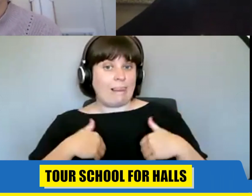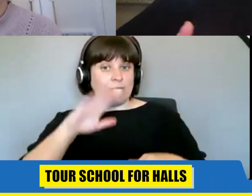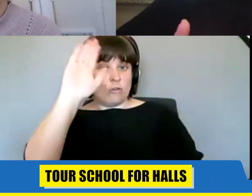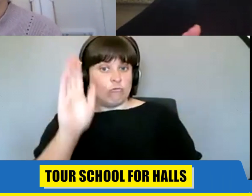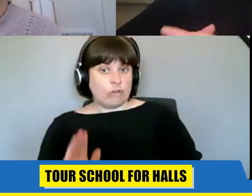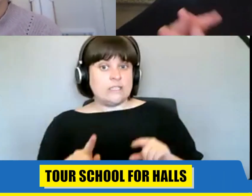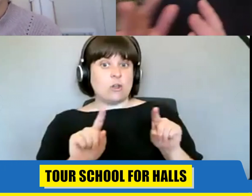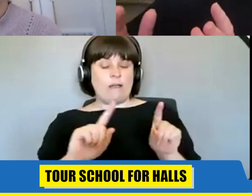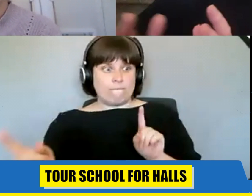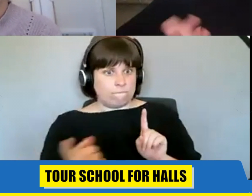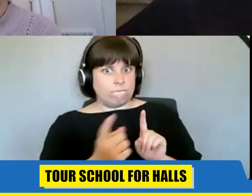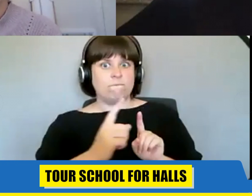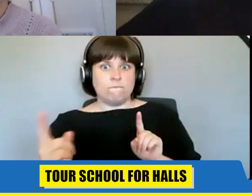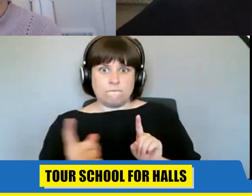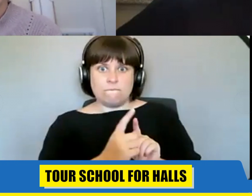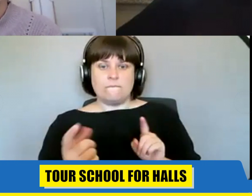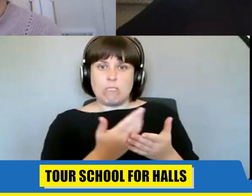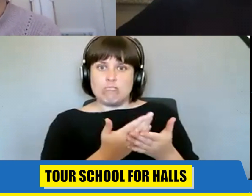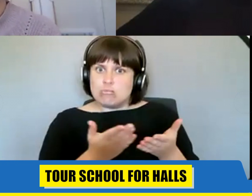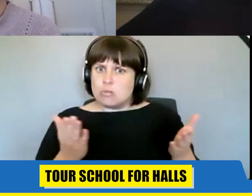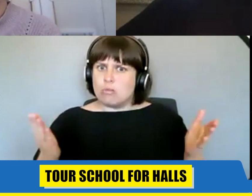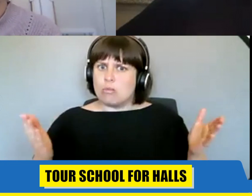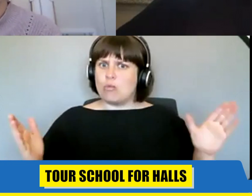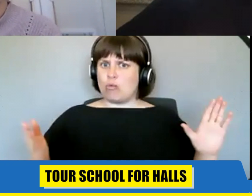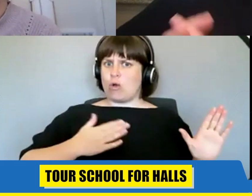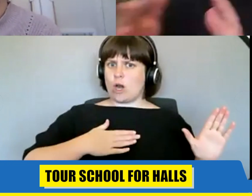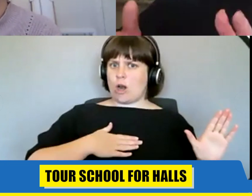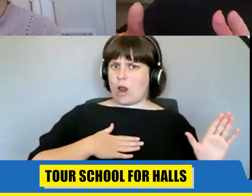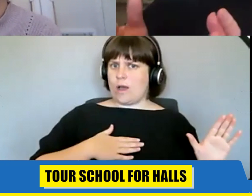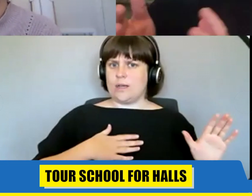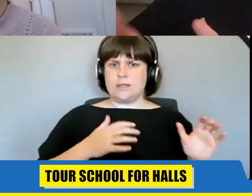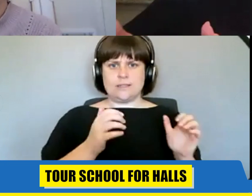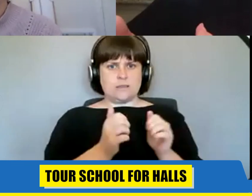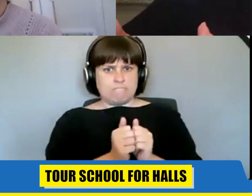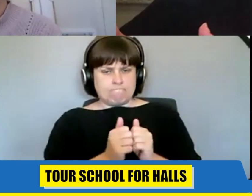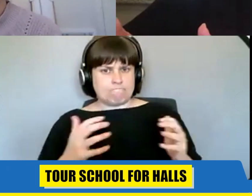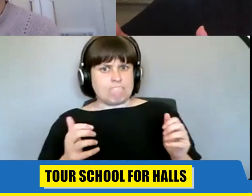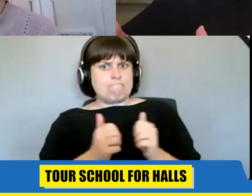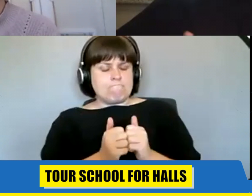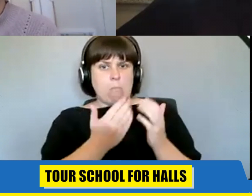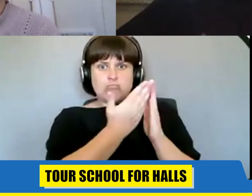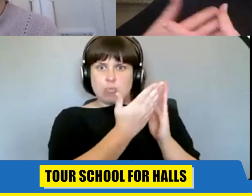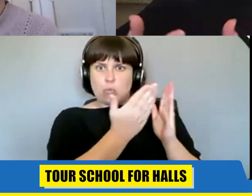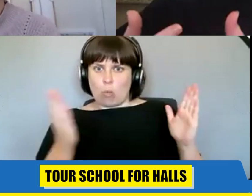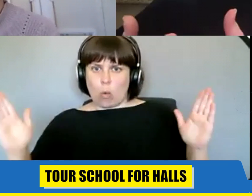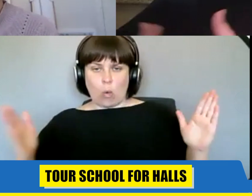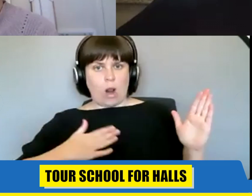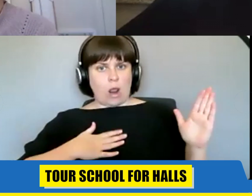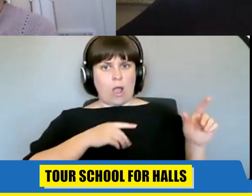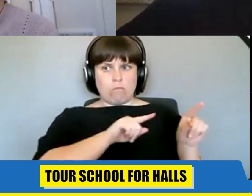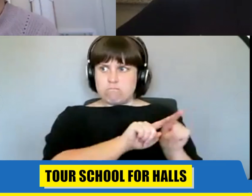have really, really broad tastes because, that's the only thing on in town, if you like, and so they